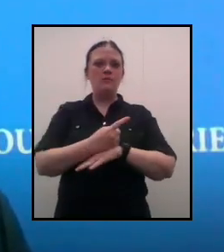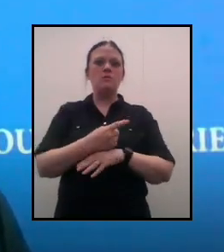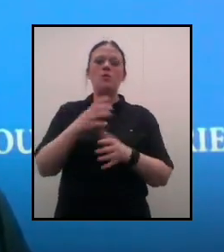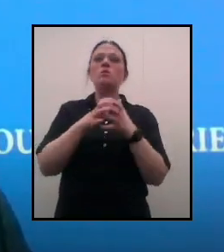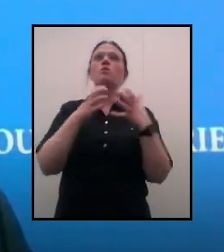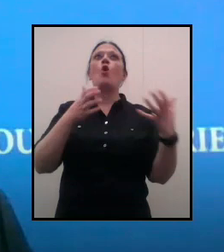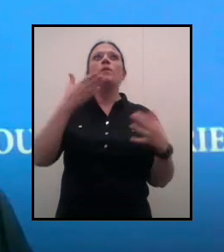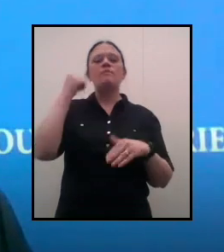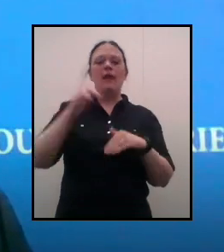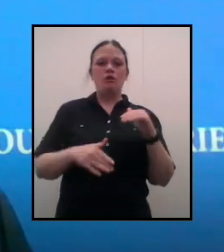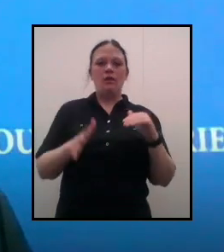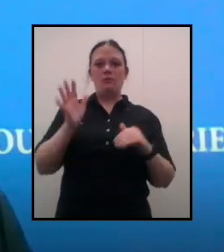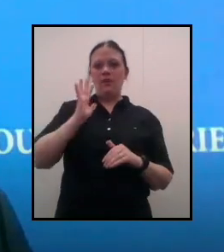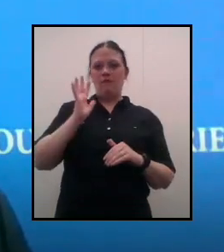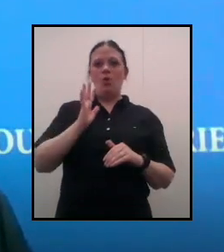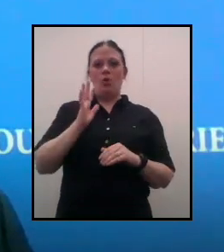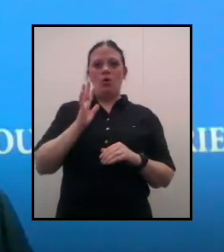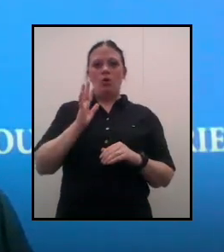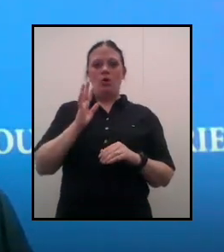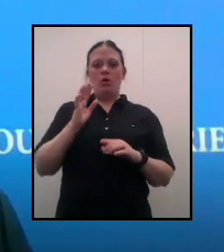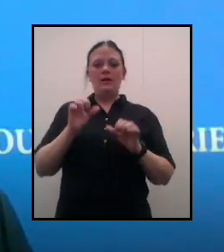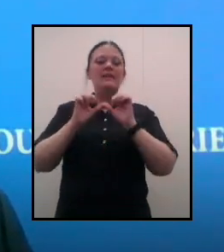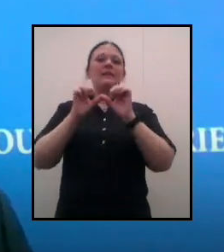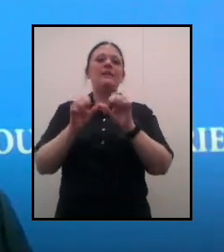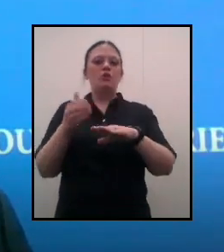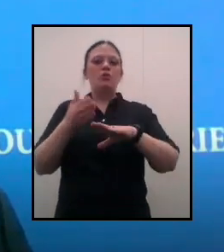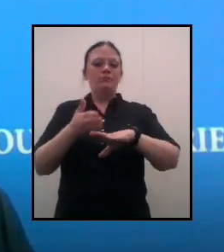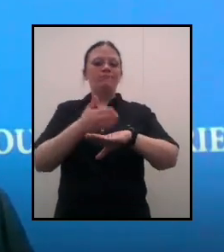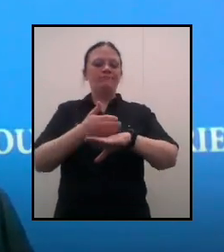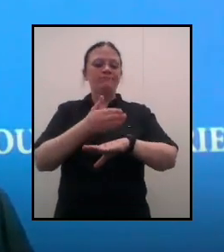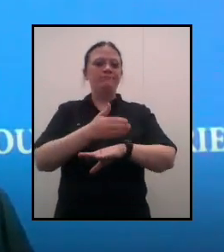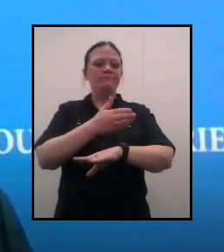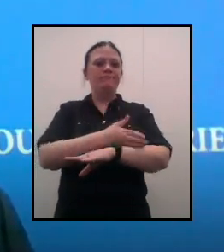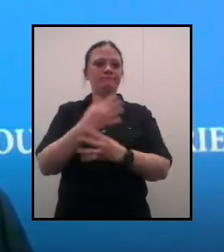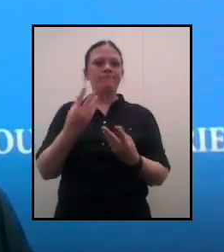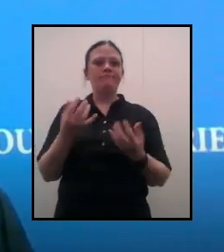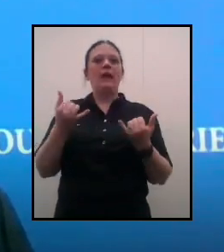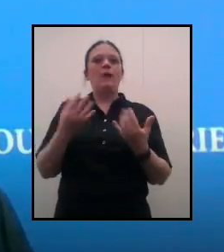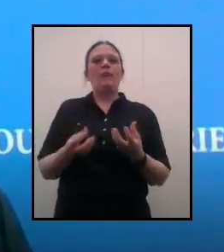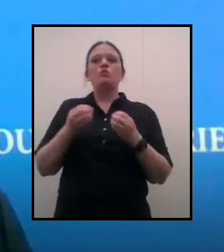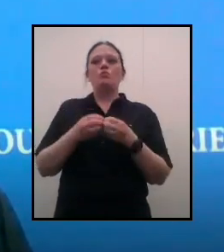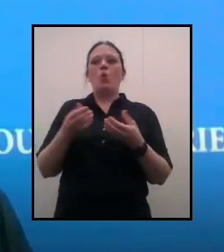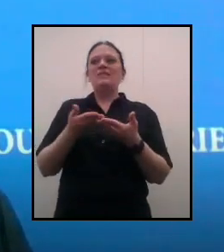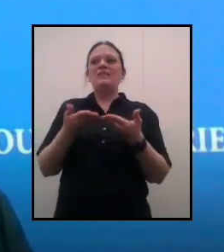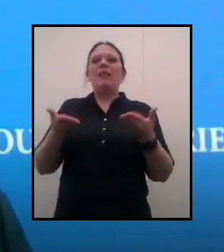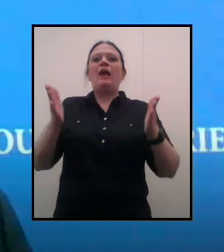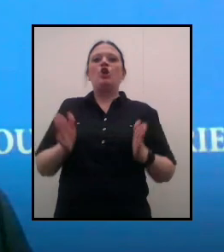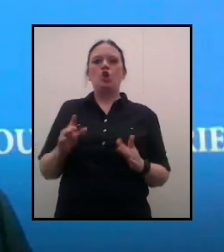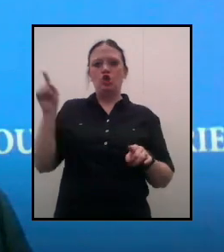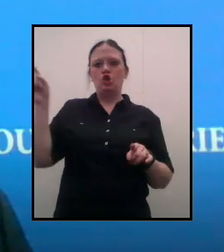was, and it is continuing to get better as now there's more suppliers out there.